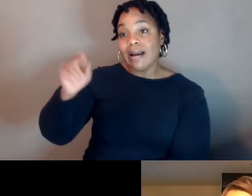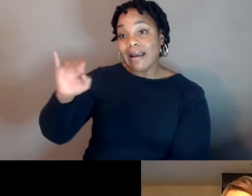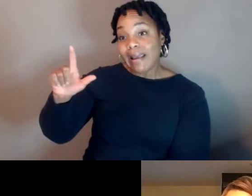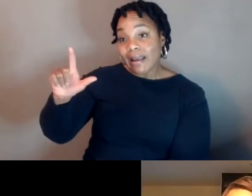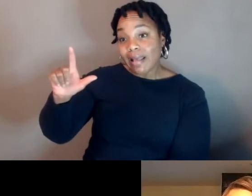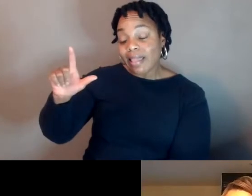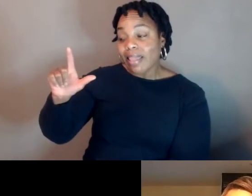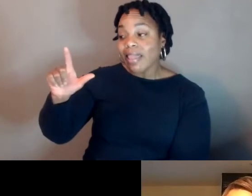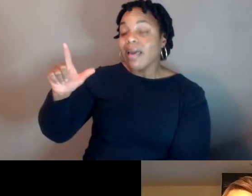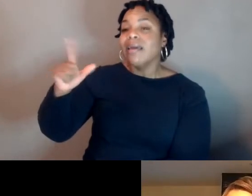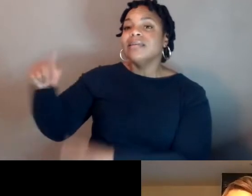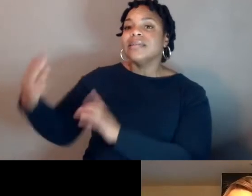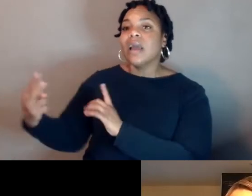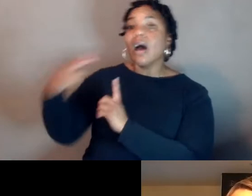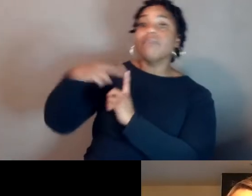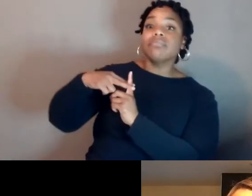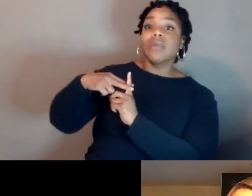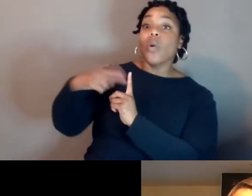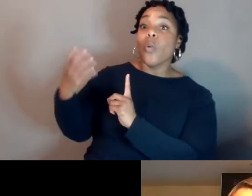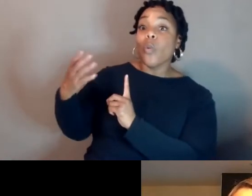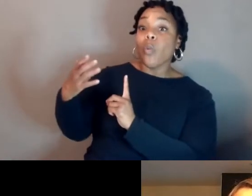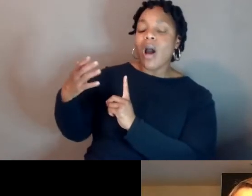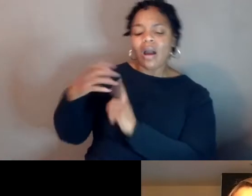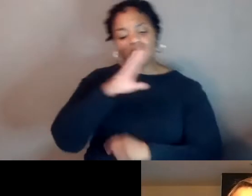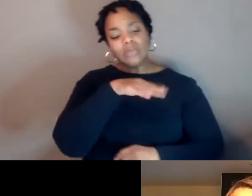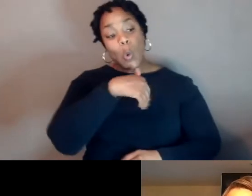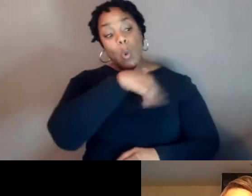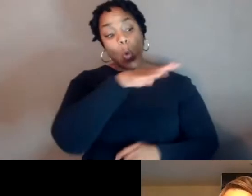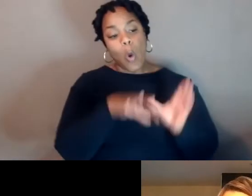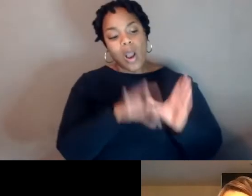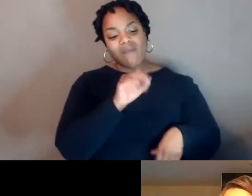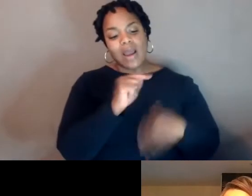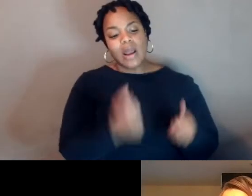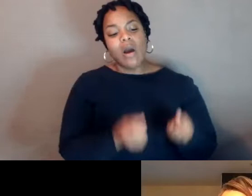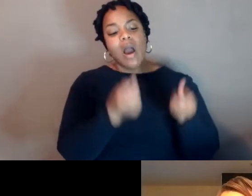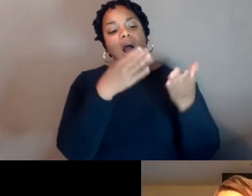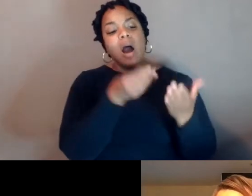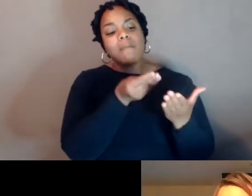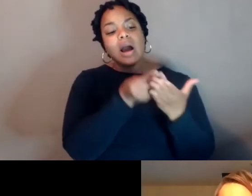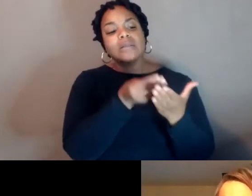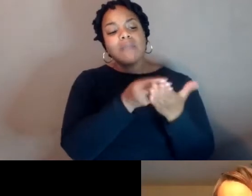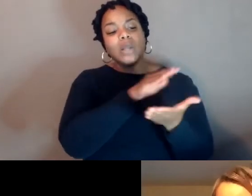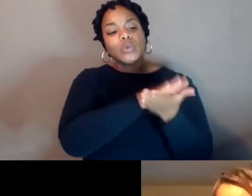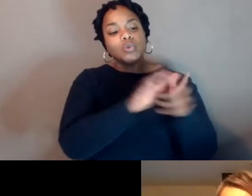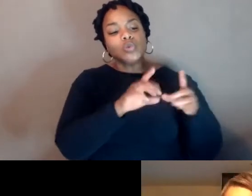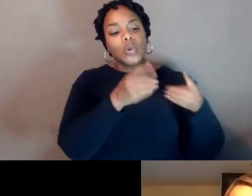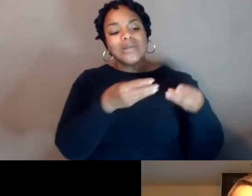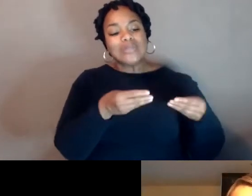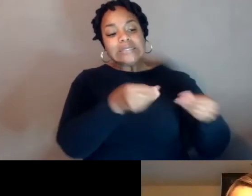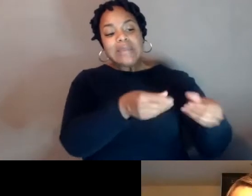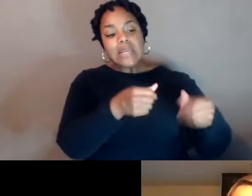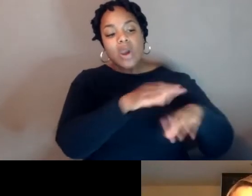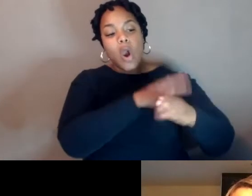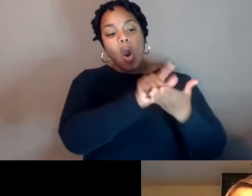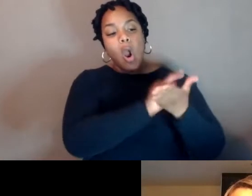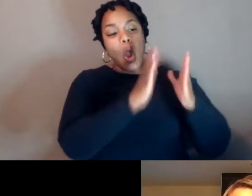the amount of money the district was spending on lawyers to avoid